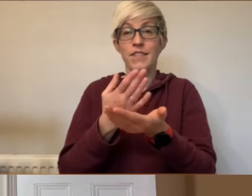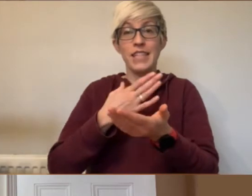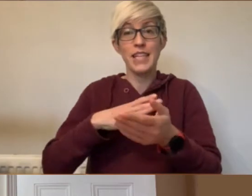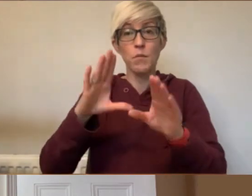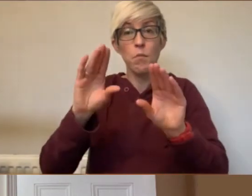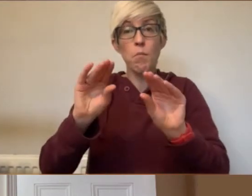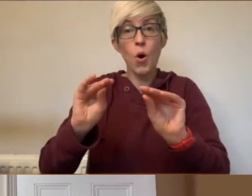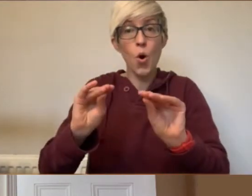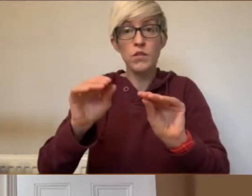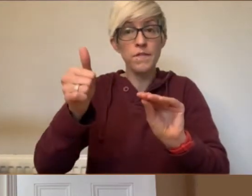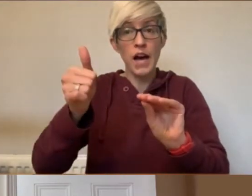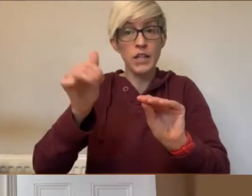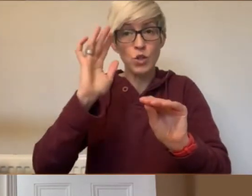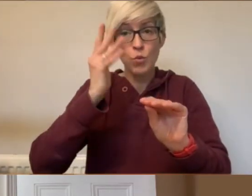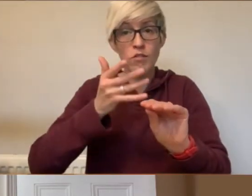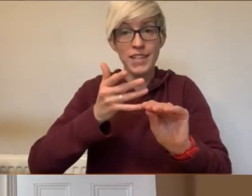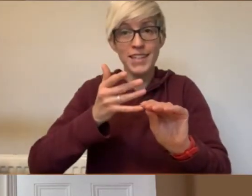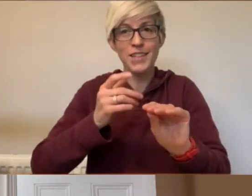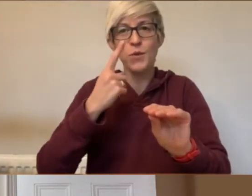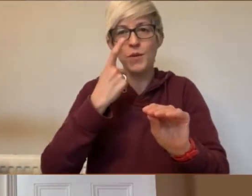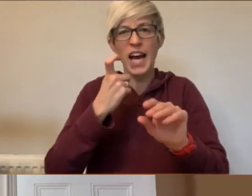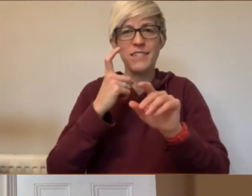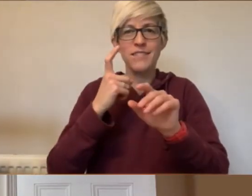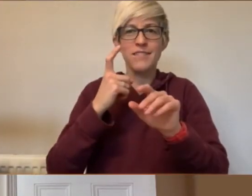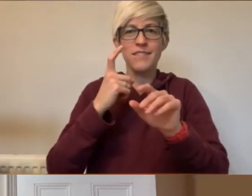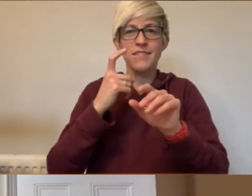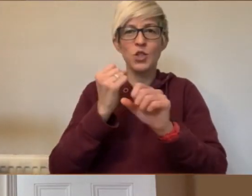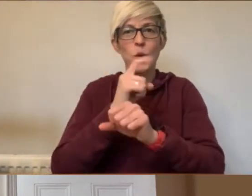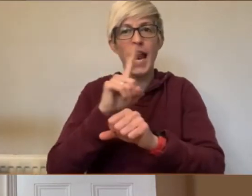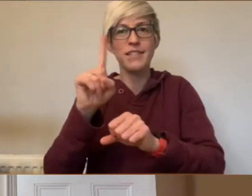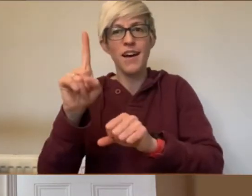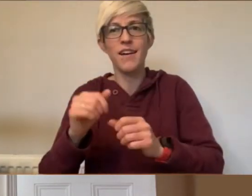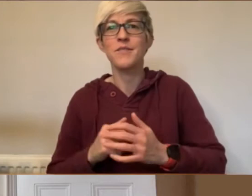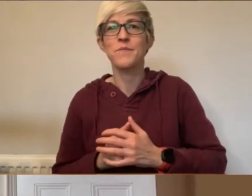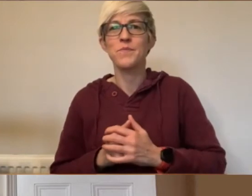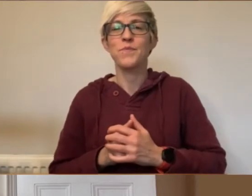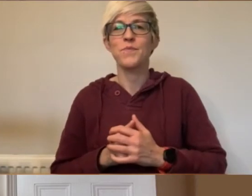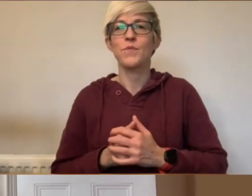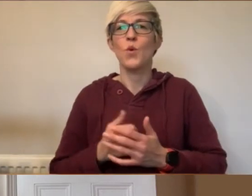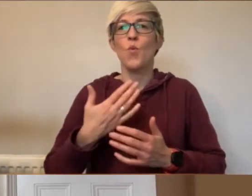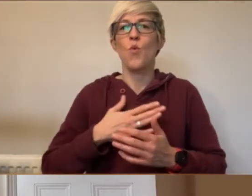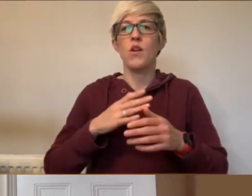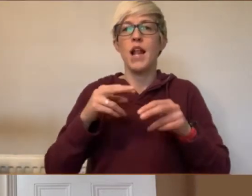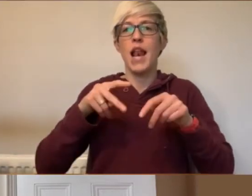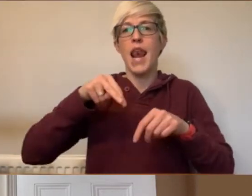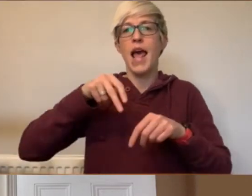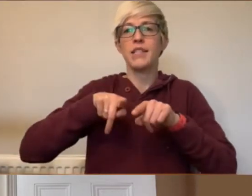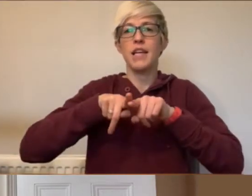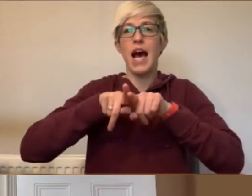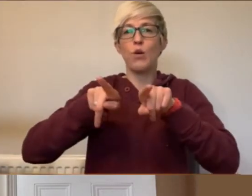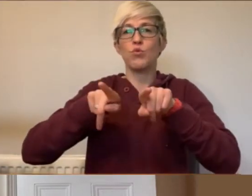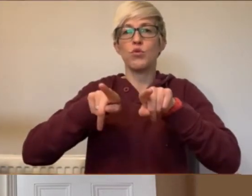If you need to pause, if you're not here yet, that's fine. We're going to sit with our legs out in front of